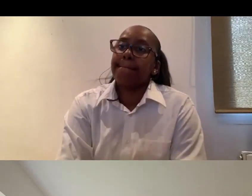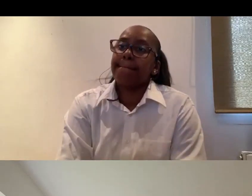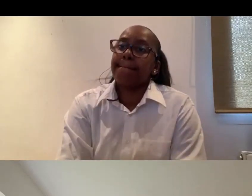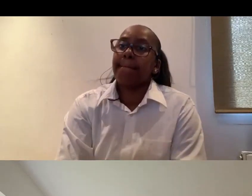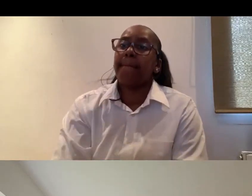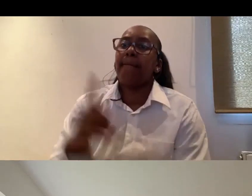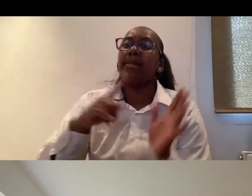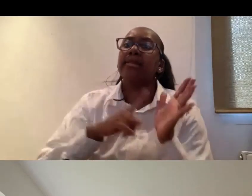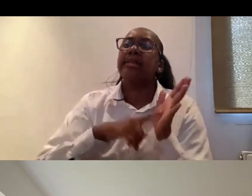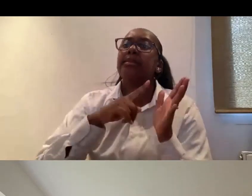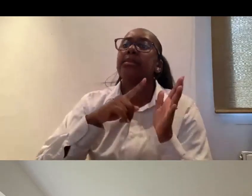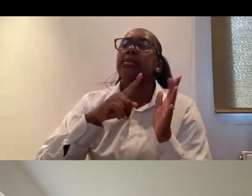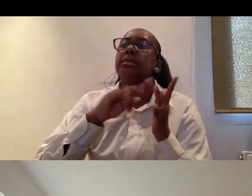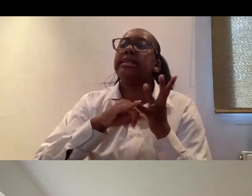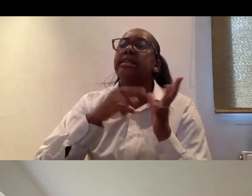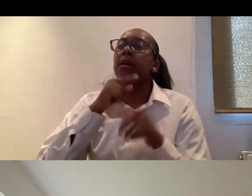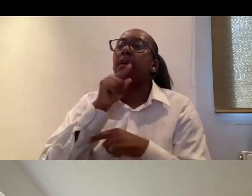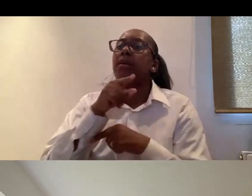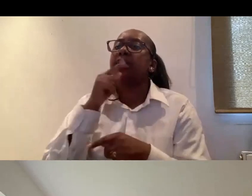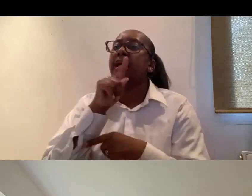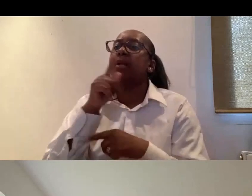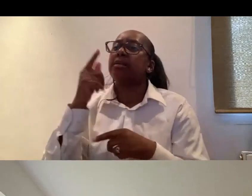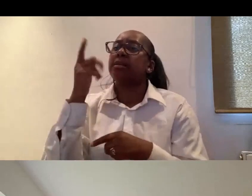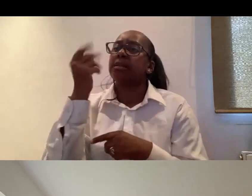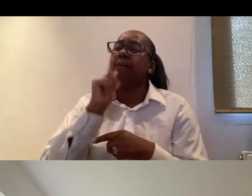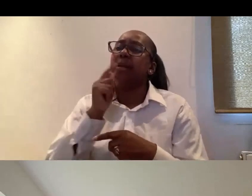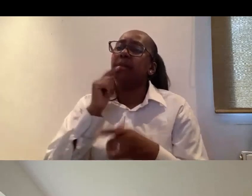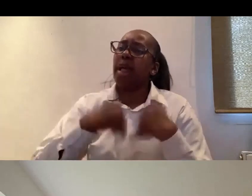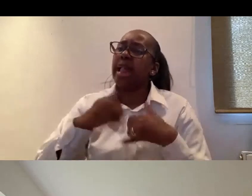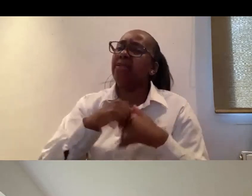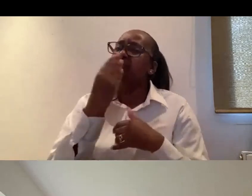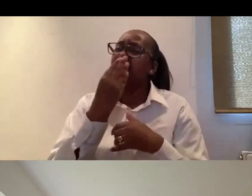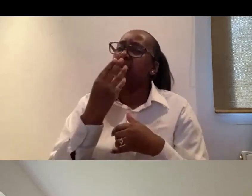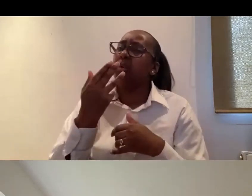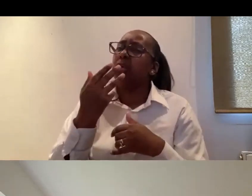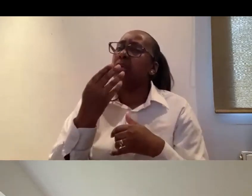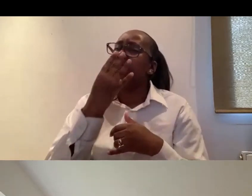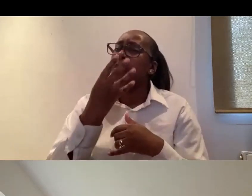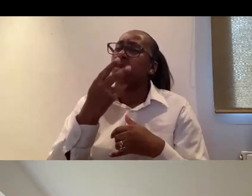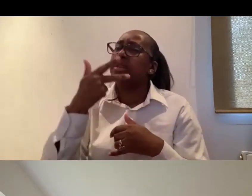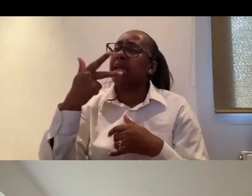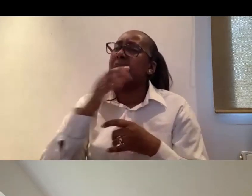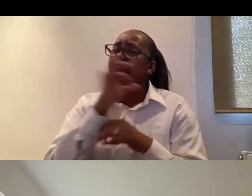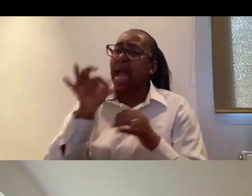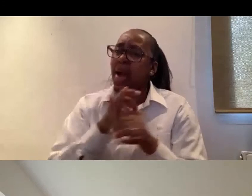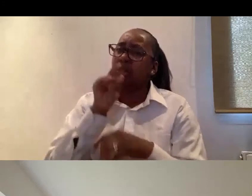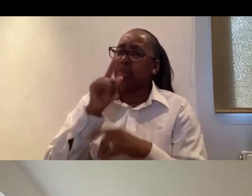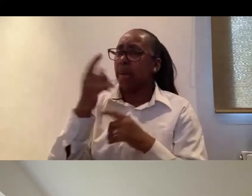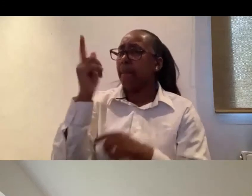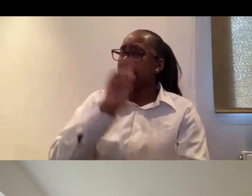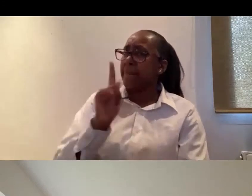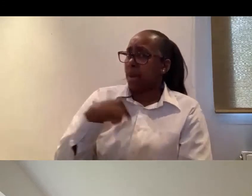much a question. I mentioned earlier that people are ill for about 48 hours sometimes, but the majority of people that